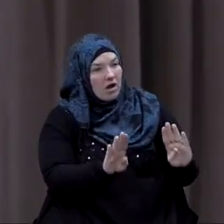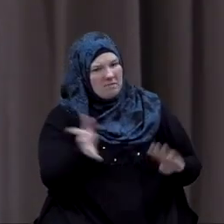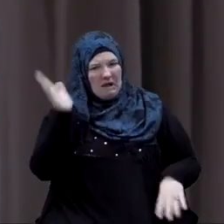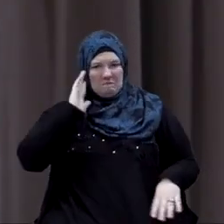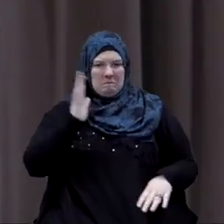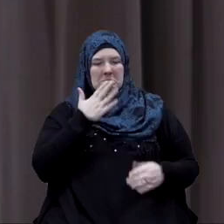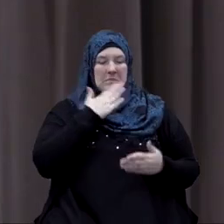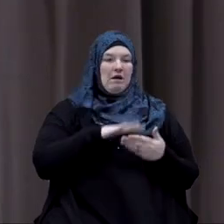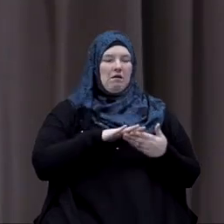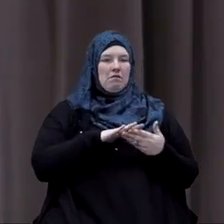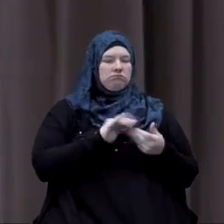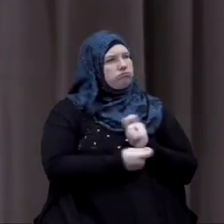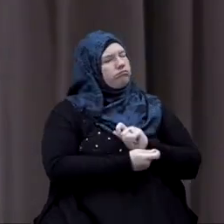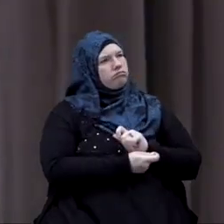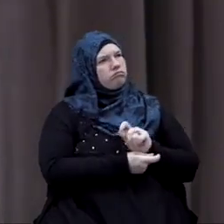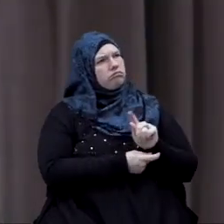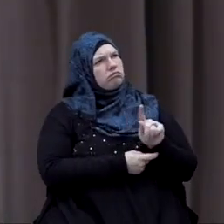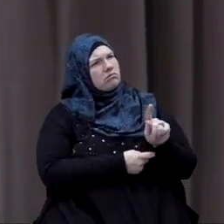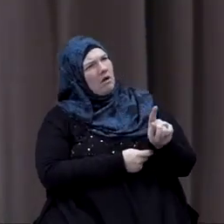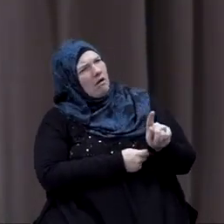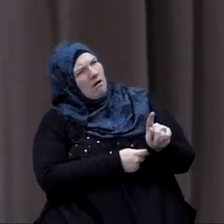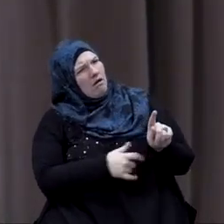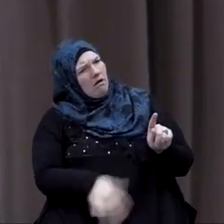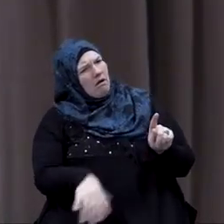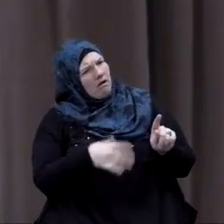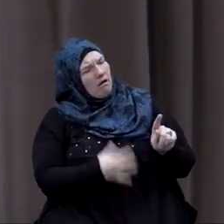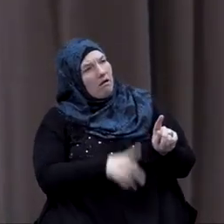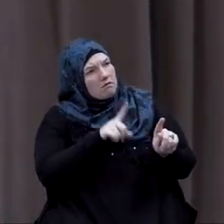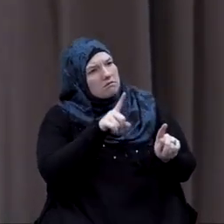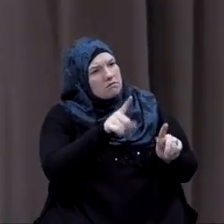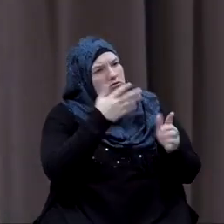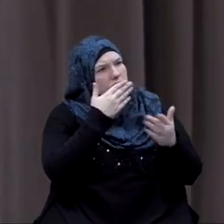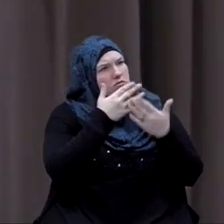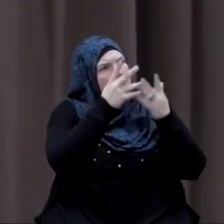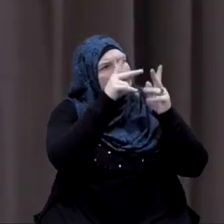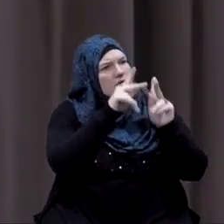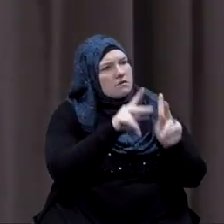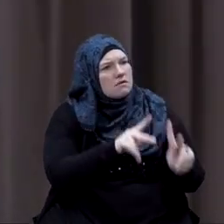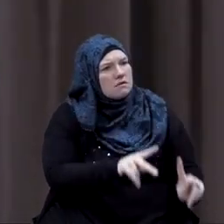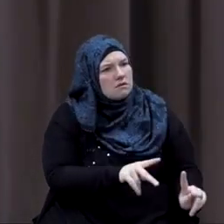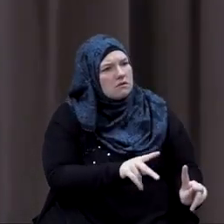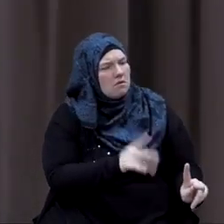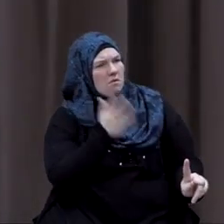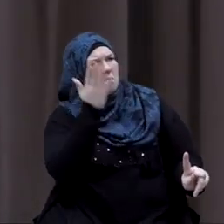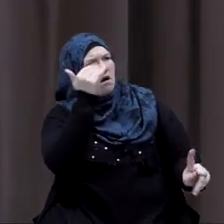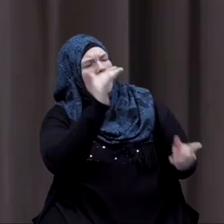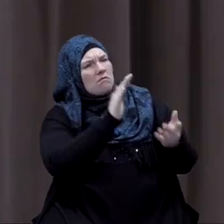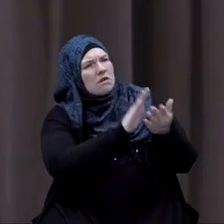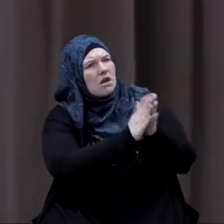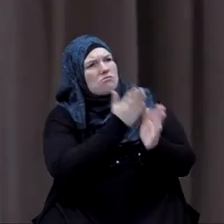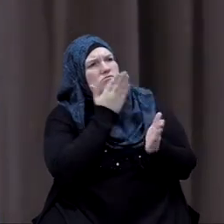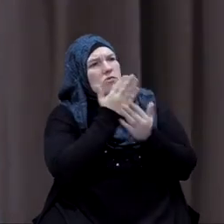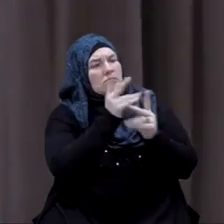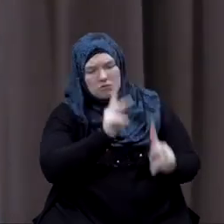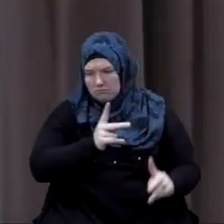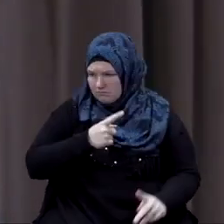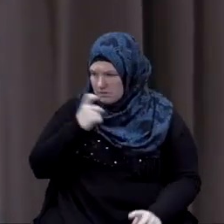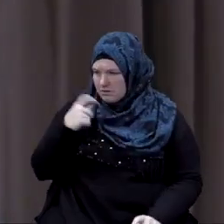reflected and presented Islam in the purest and most articulate way in practice.